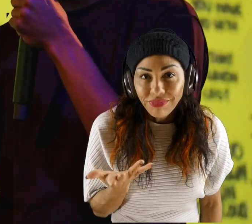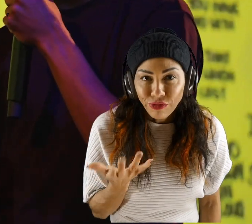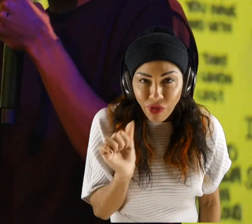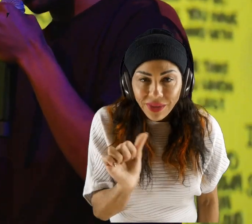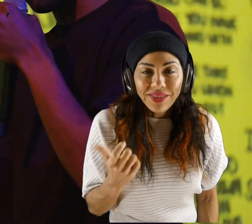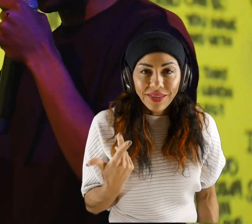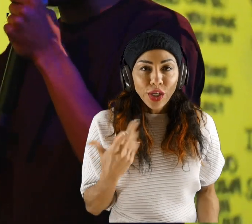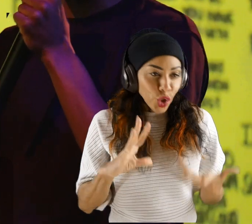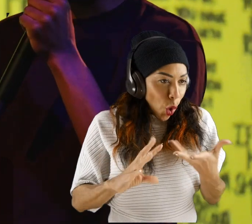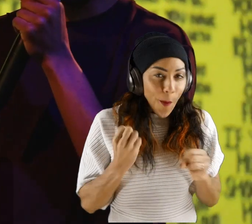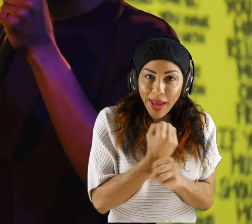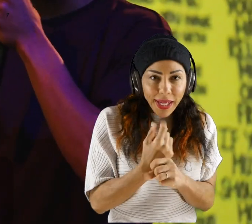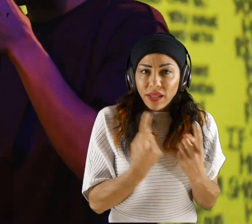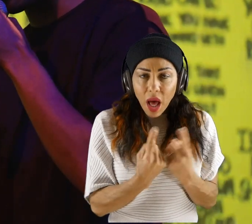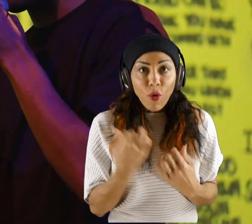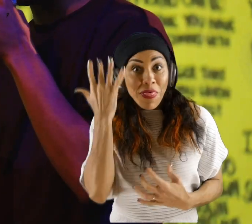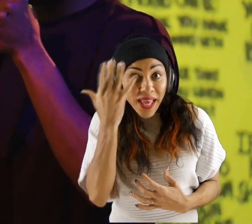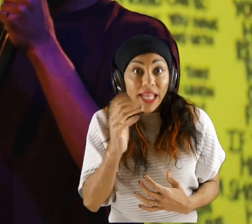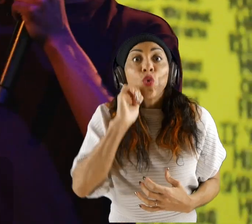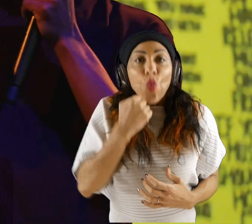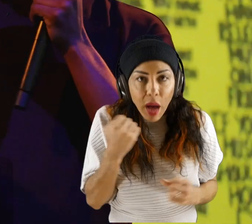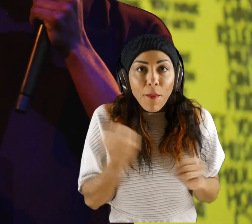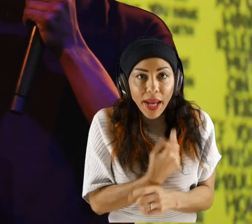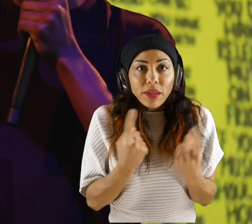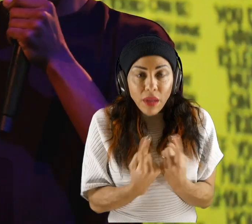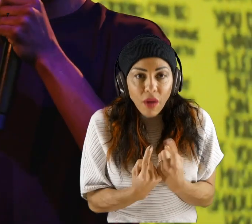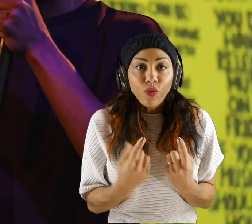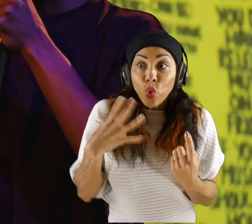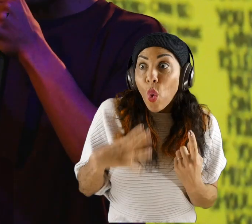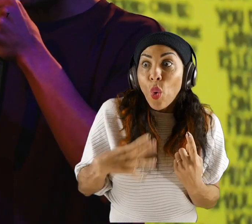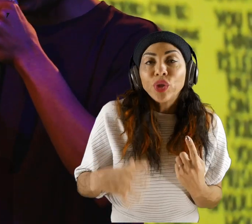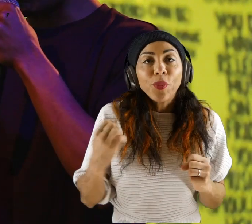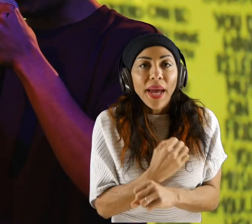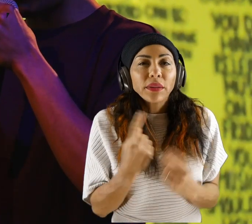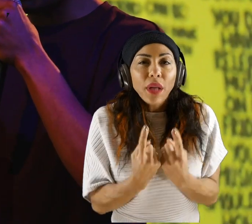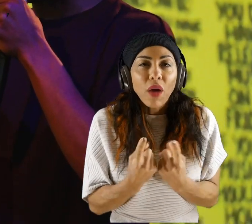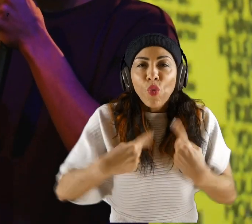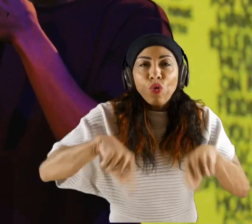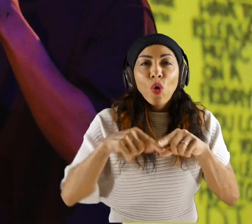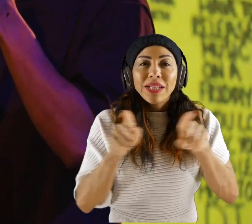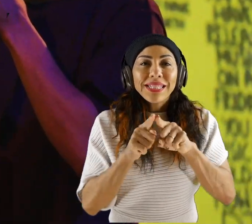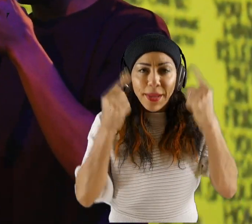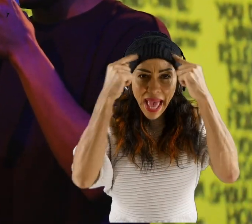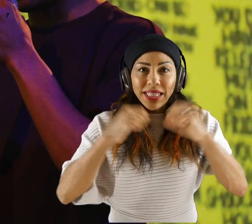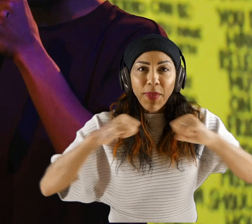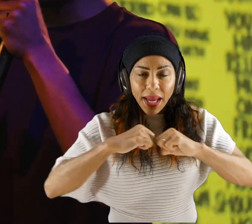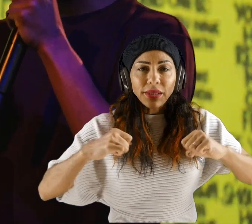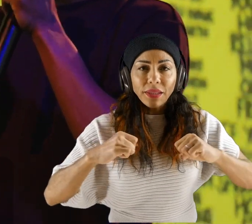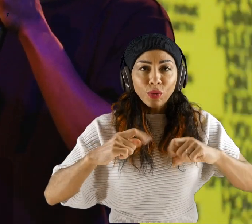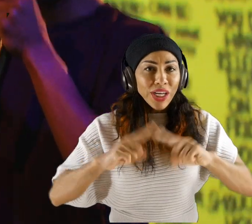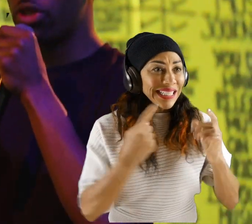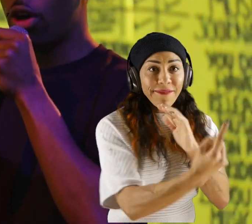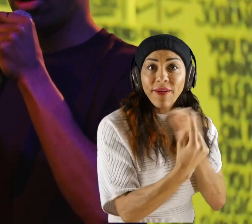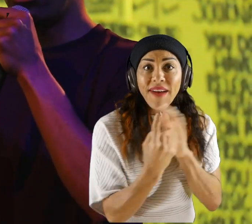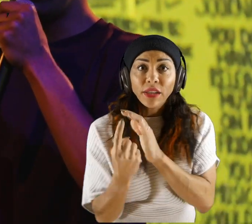Everyone here is making stuff or thinking about making stuff or made stuff, wanting to make stuff. Like everyone is in that space. It's just different vessels. I'm